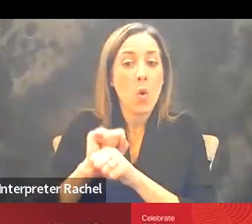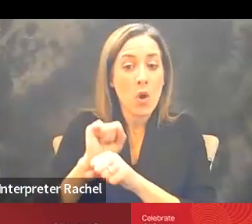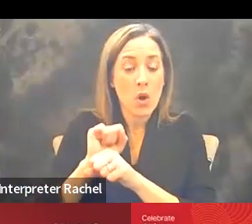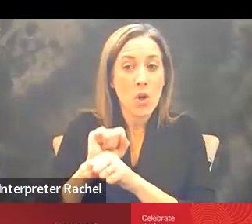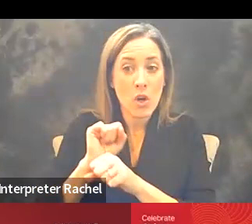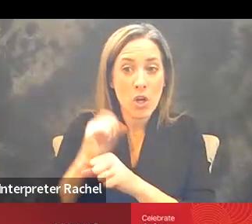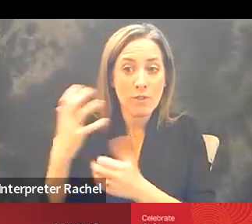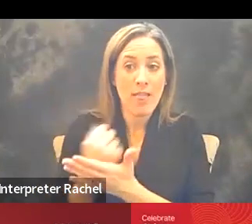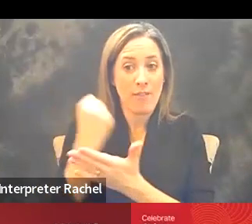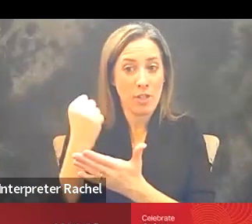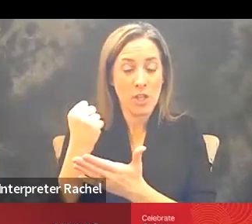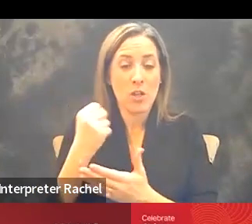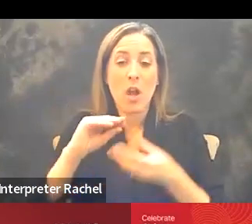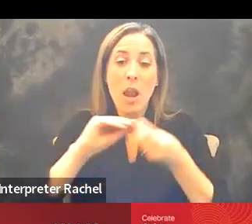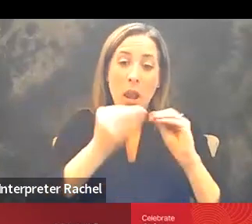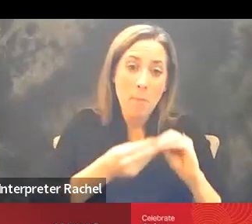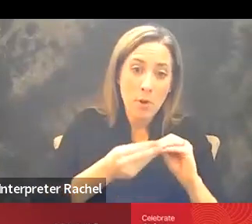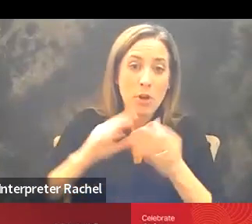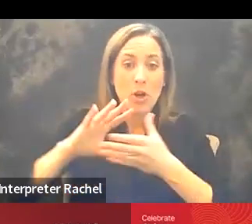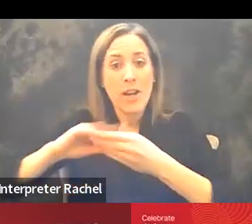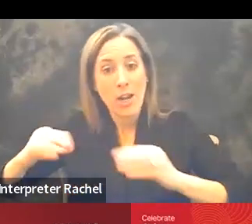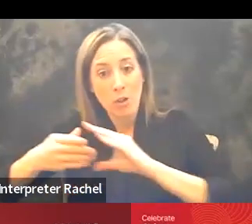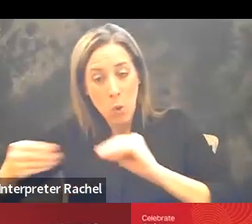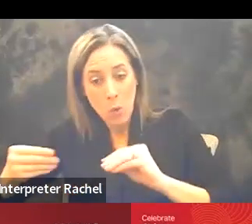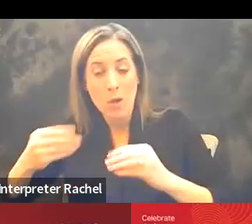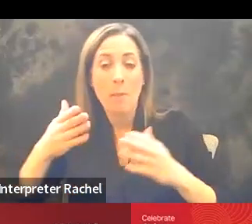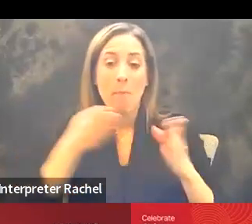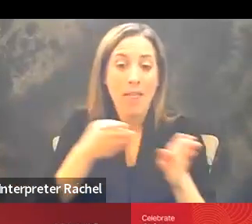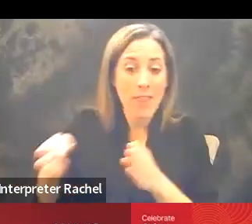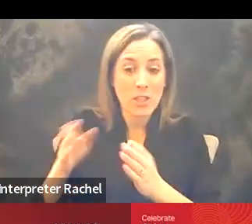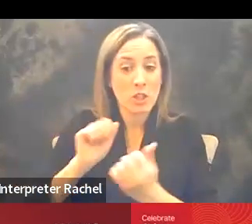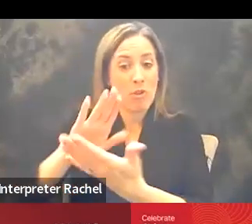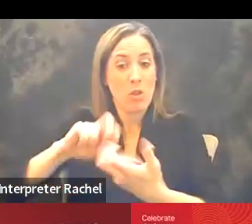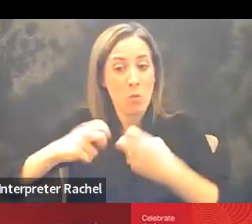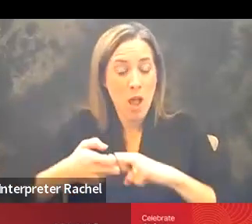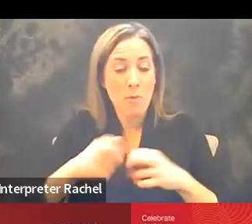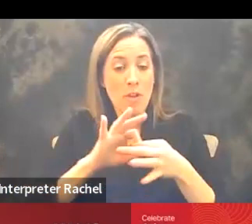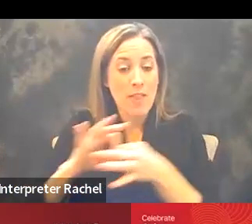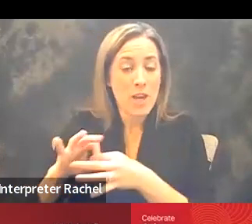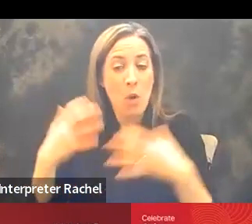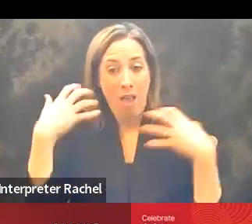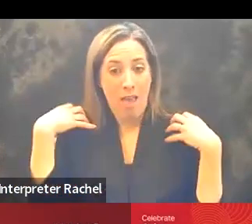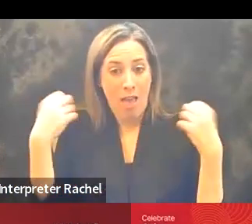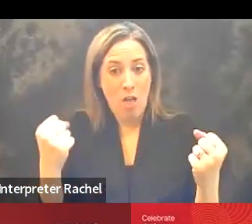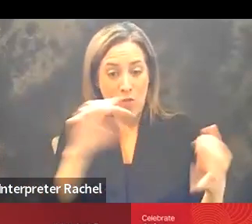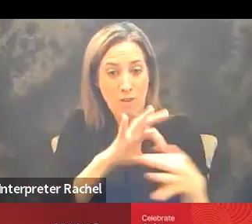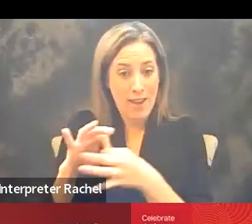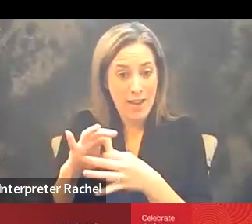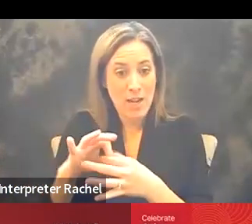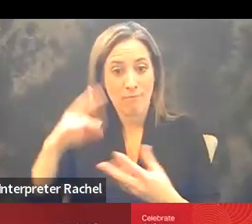leverages qualitative and quantitative methods to address the problem of health-related misinformation,